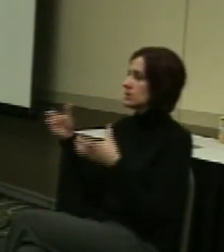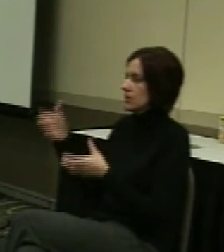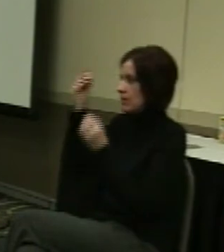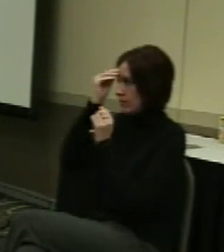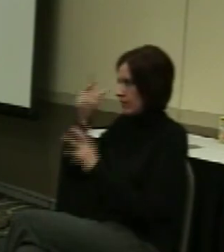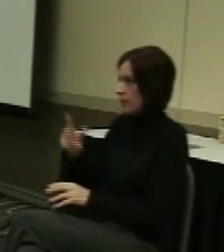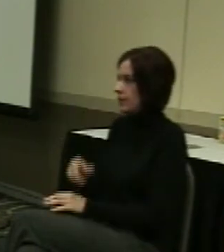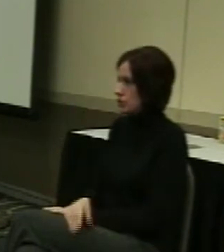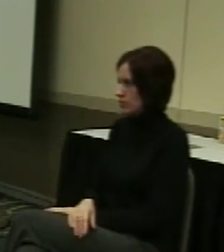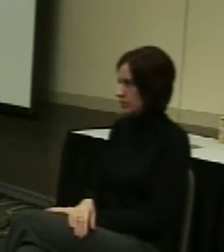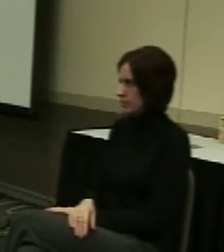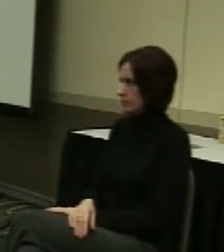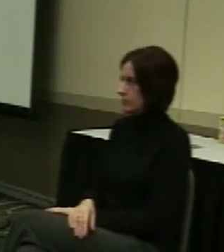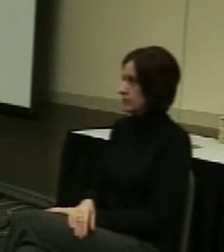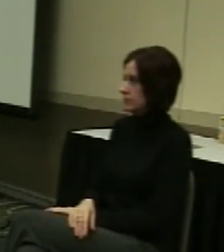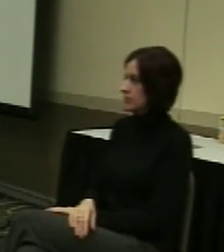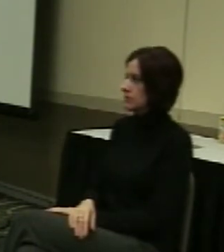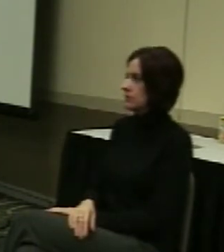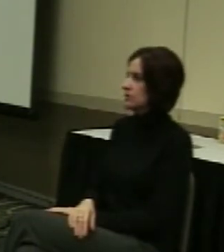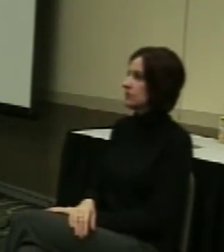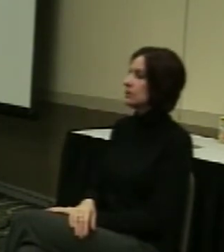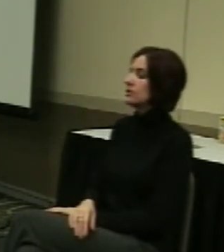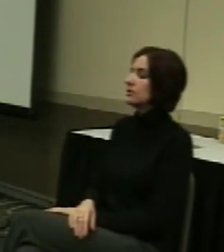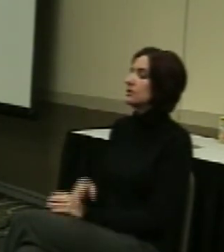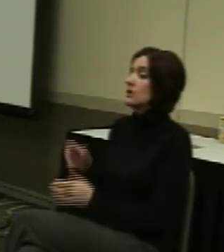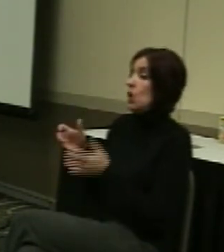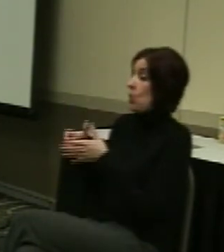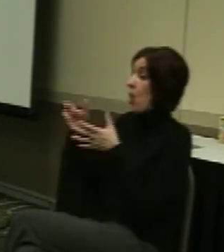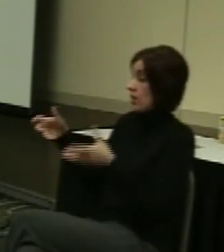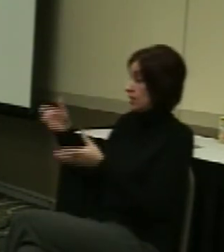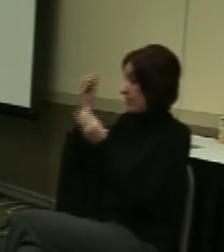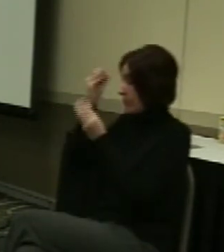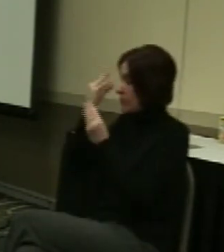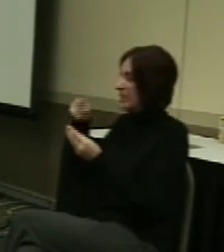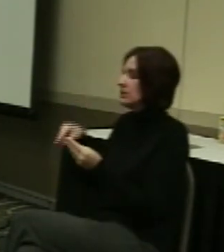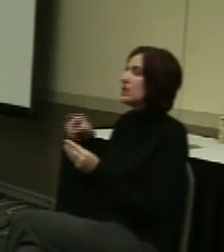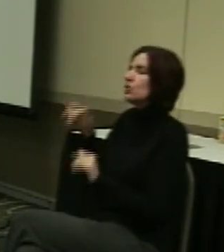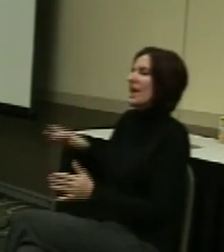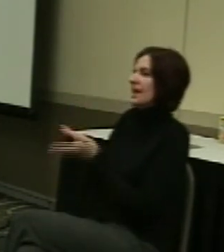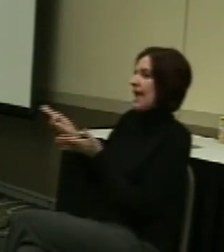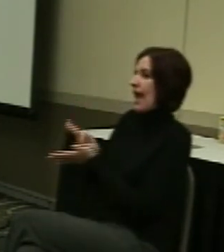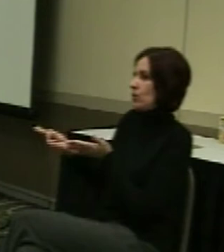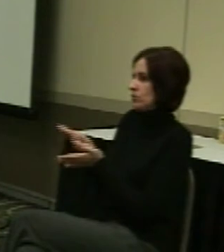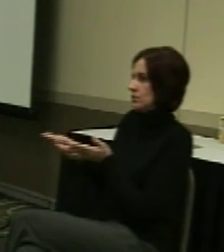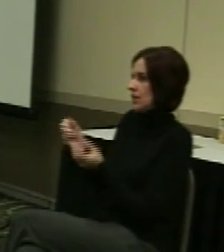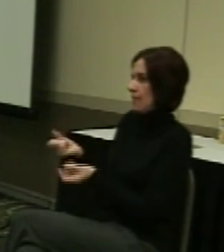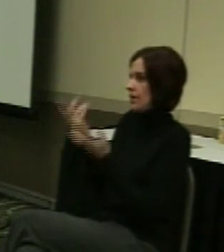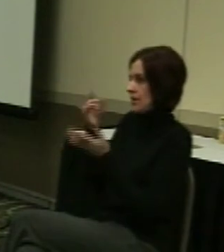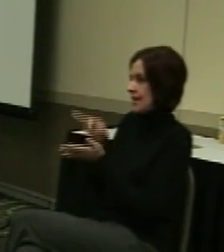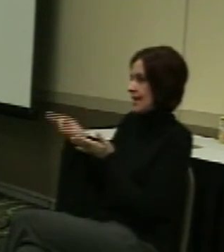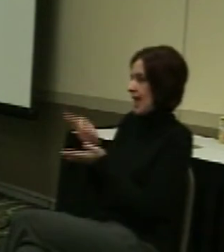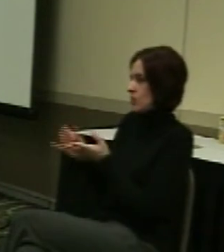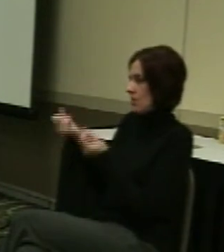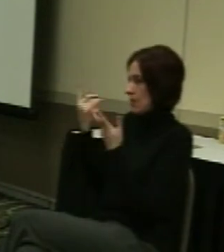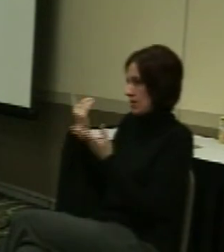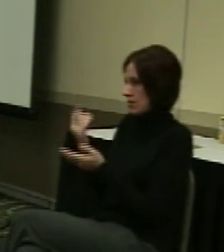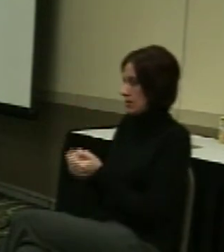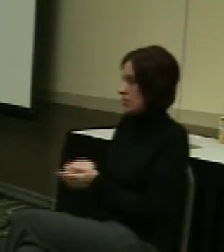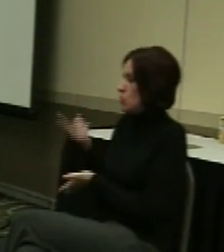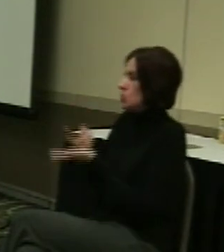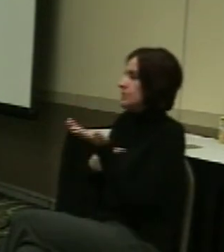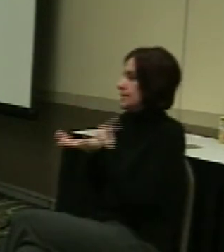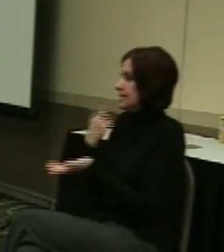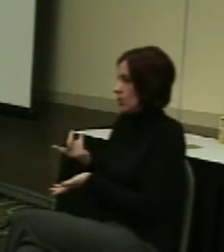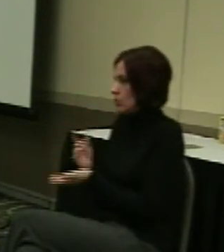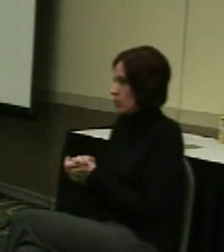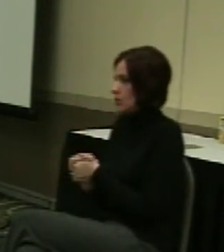you can, quantitative information is information you can count. 1, 2, 3, 4, 5. What does it tell you? And what